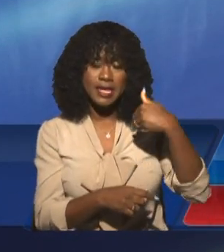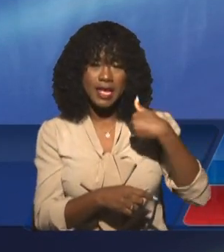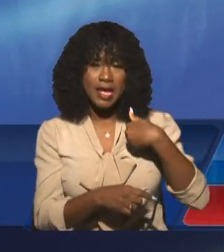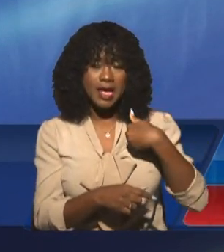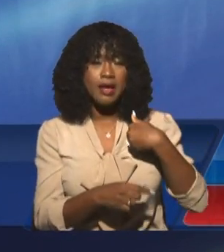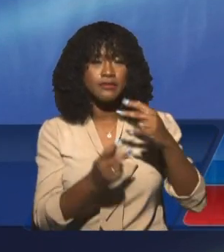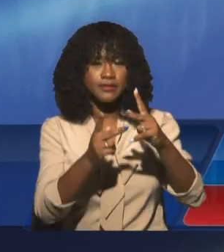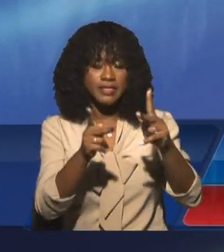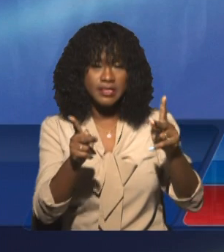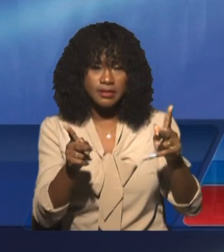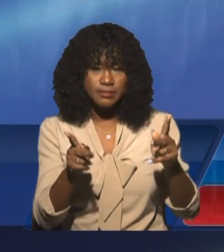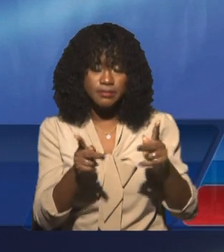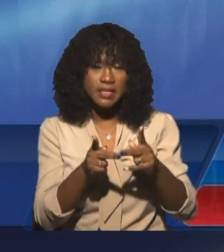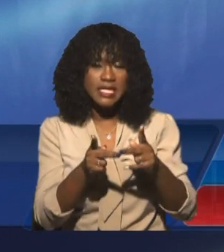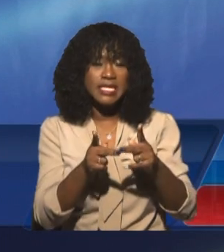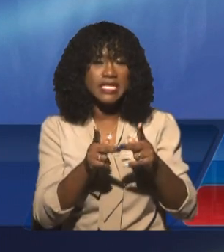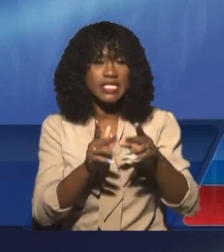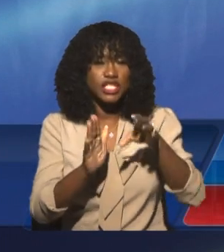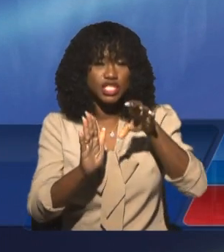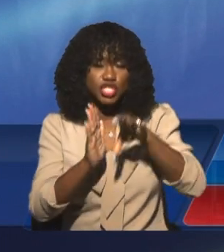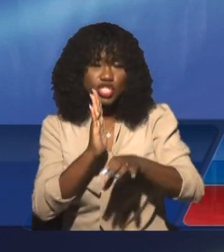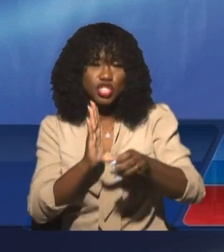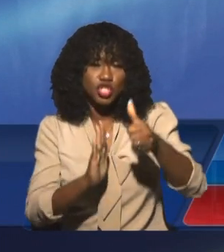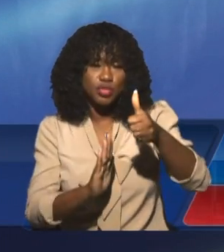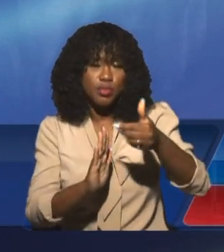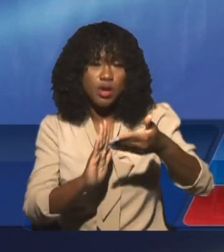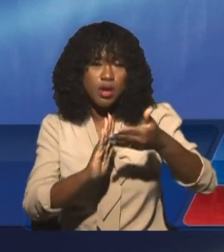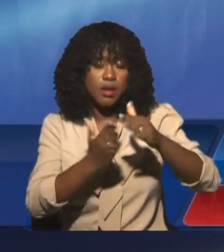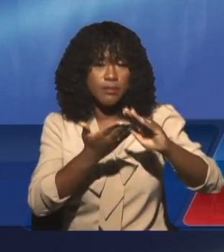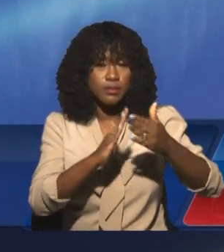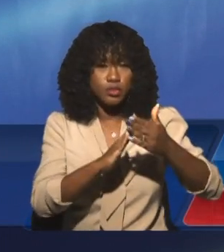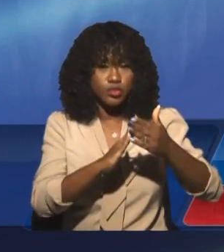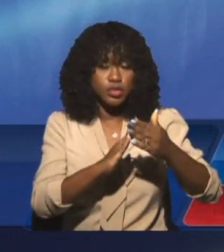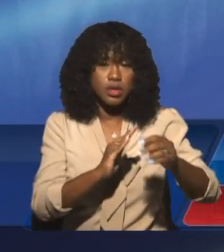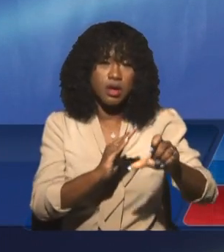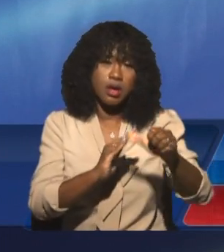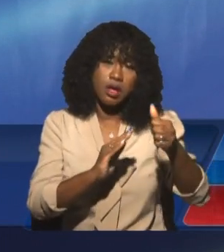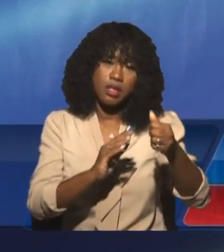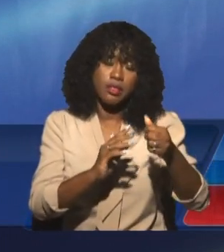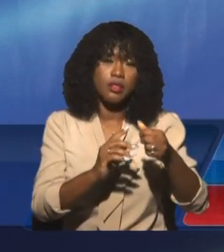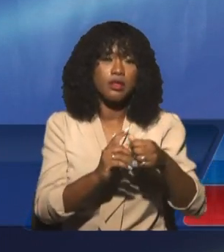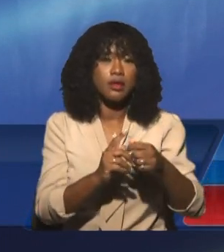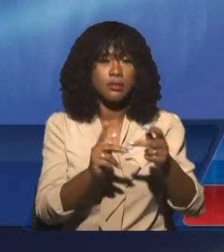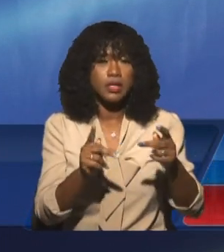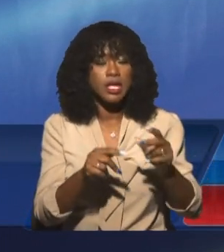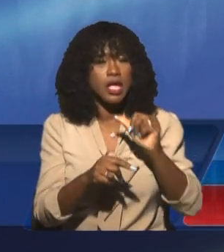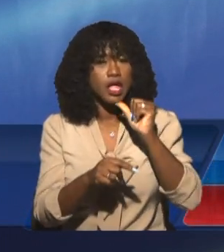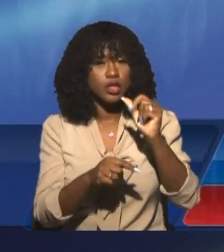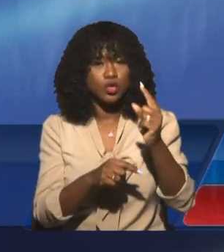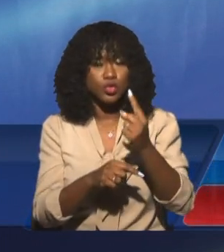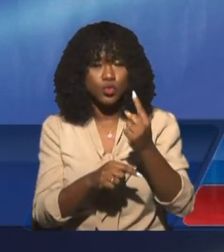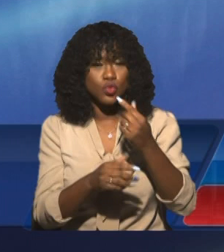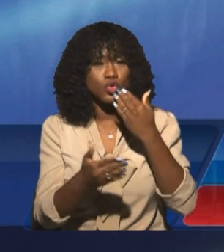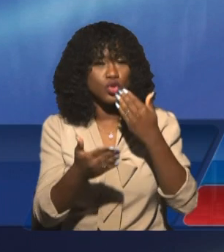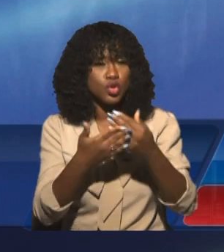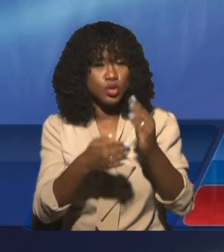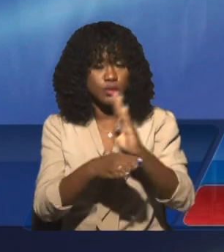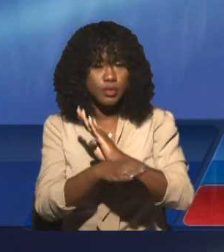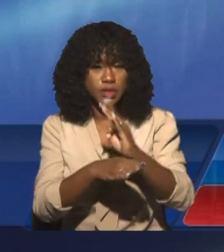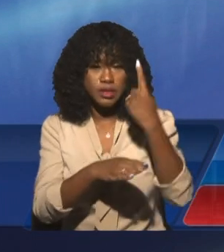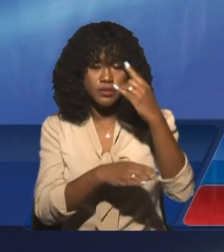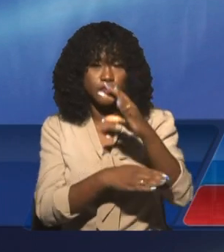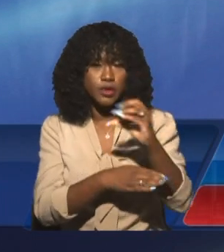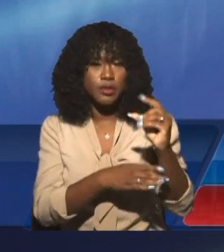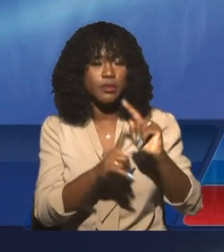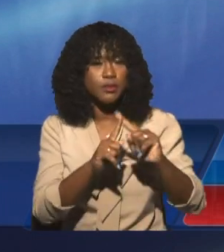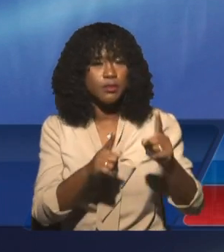chambers are cheaper than the conventional hard shell high pressure chambers and is not only a good business model for the company,